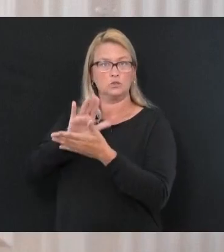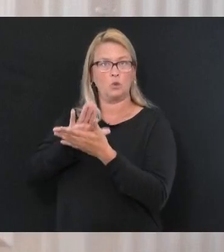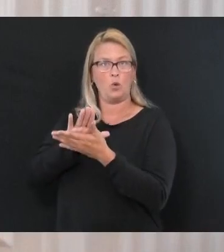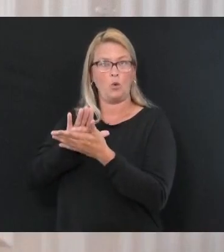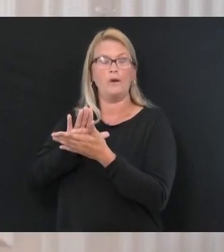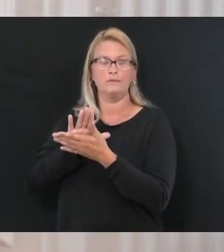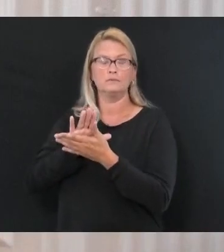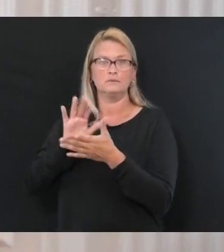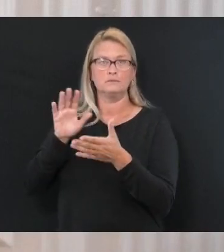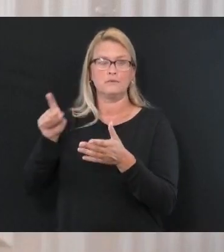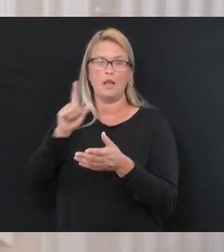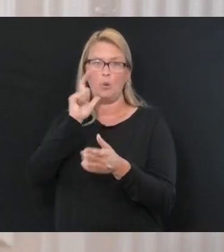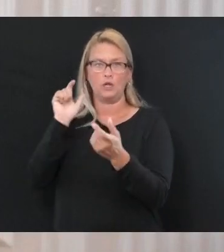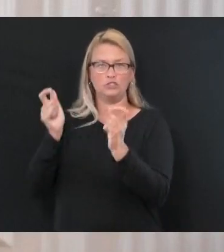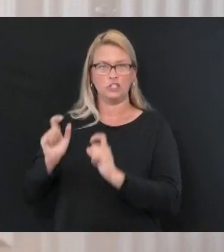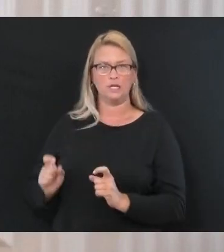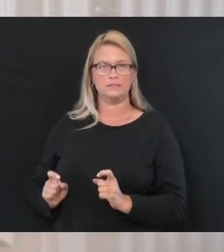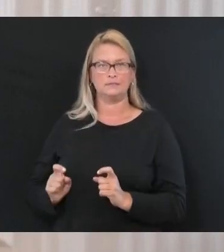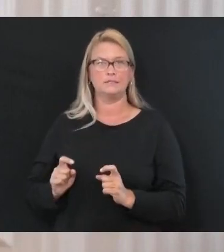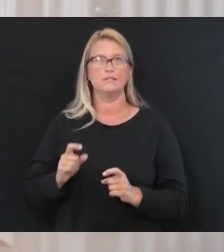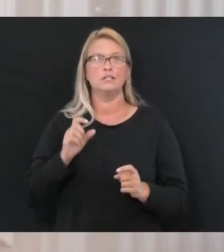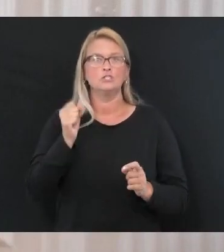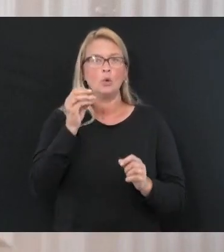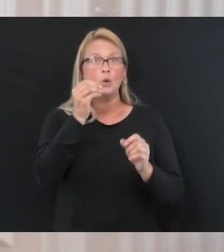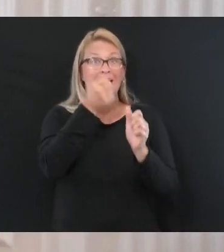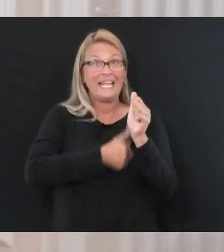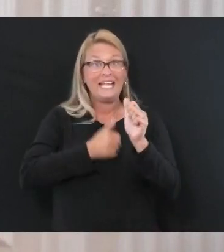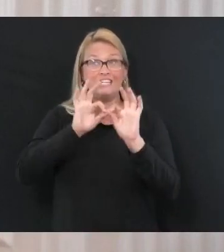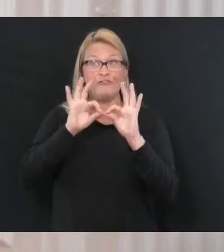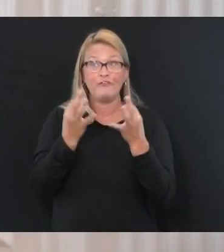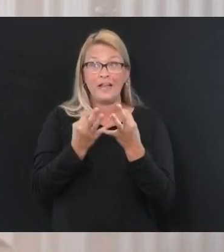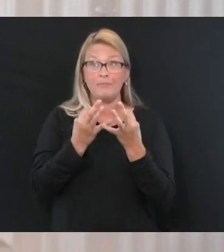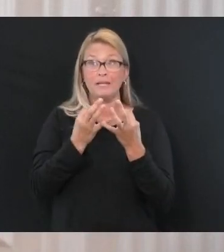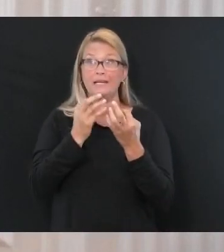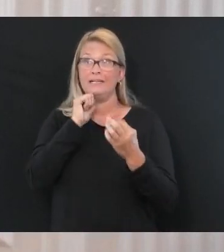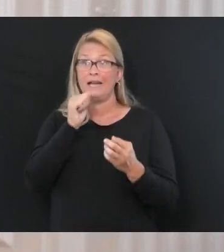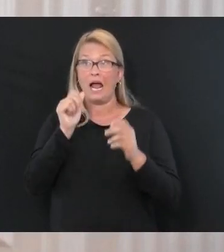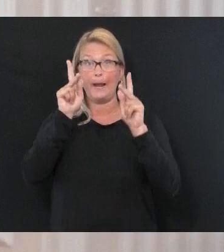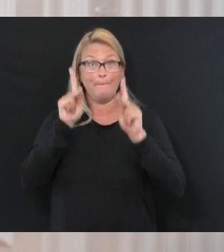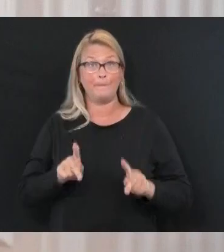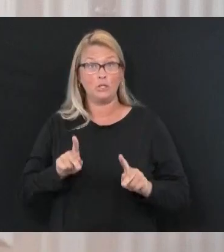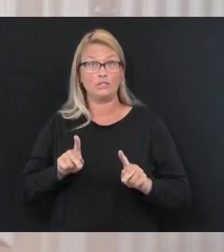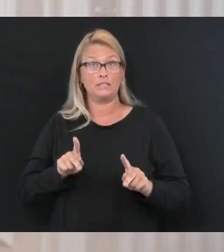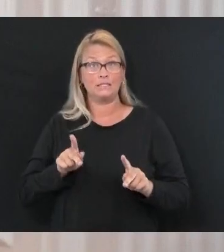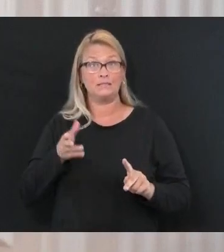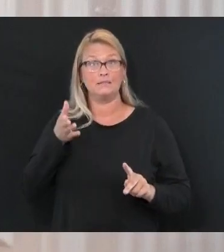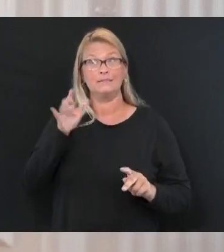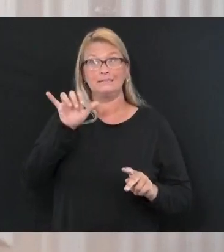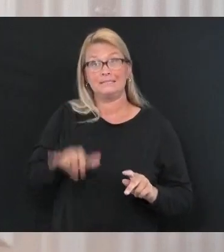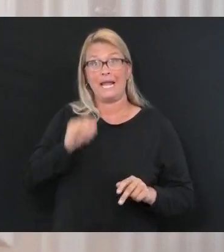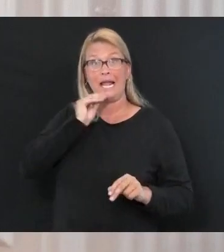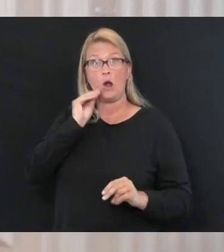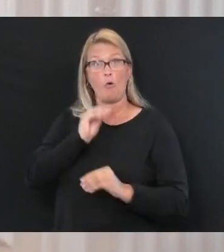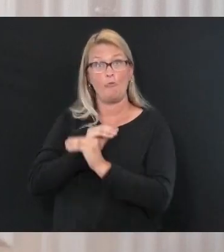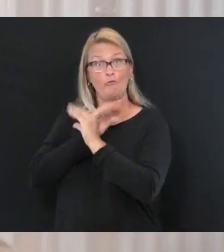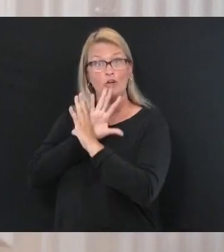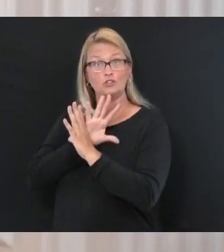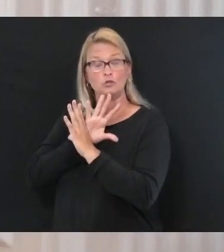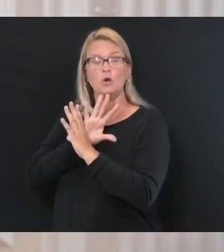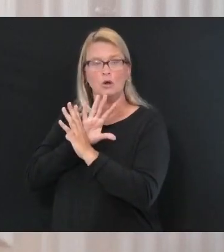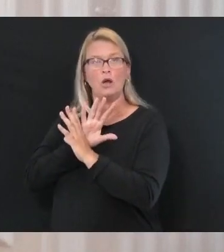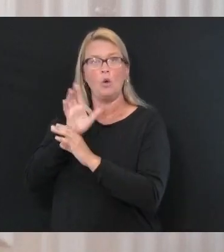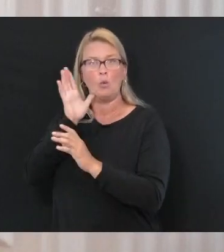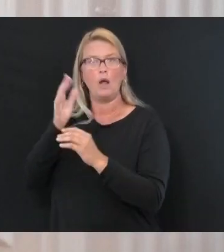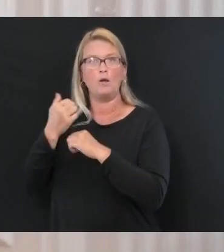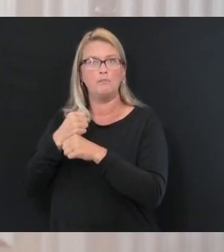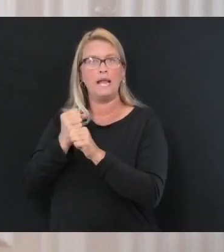said was they all had options. So each one of those families who chose not to do in person, that chose to go virtual, they also have to make each one of those meals available to